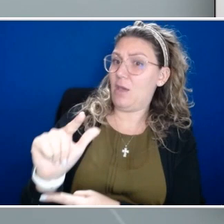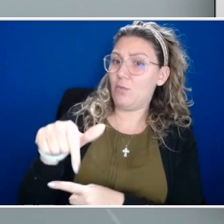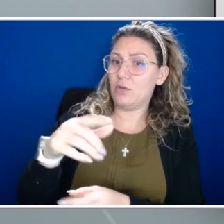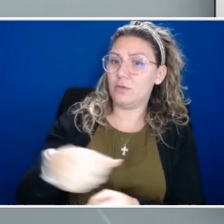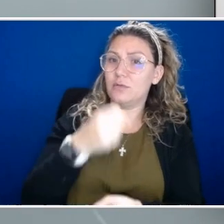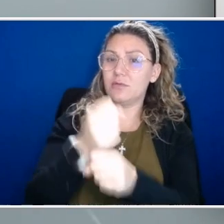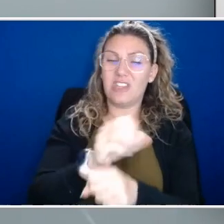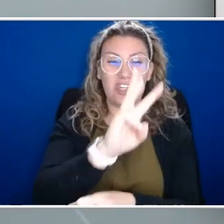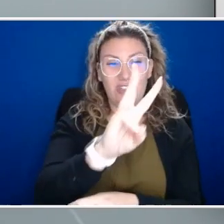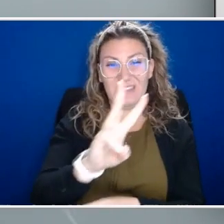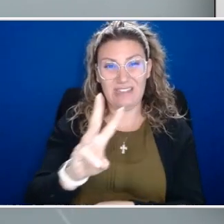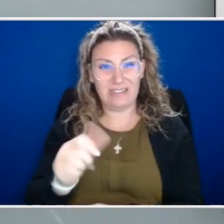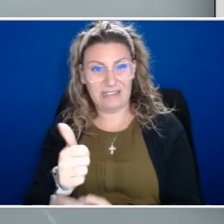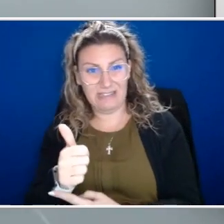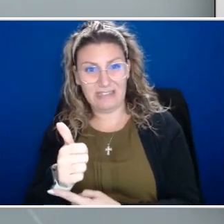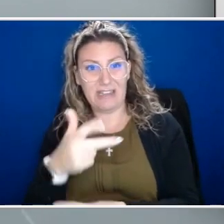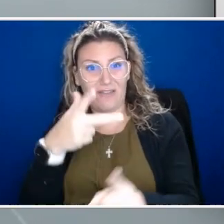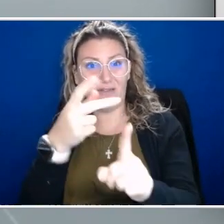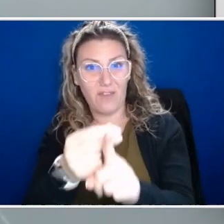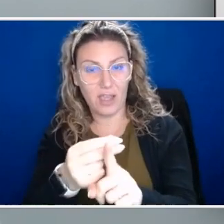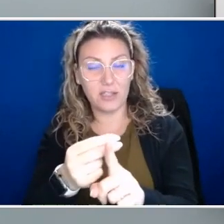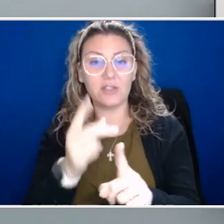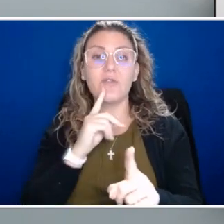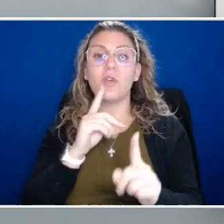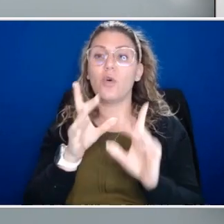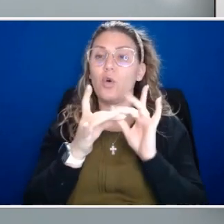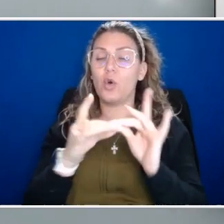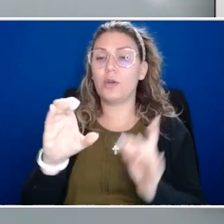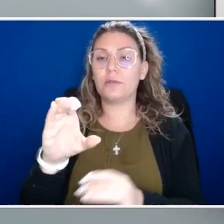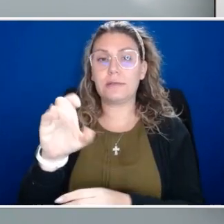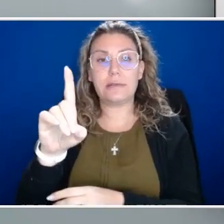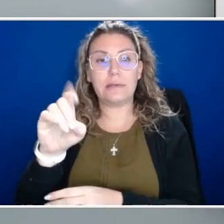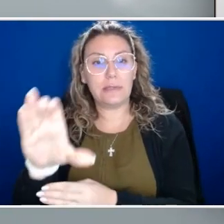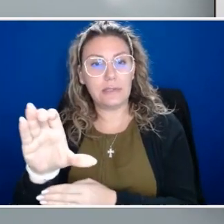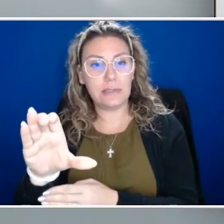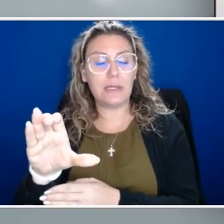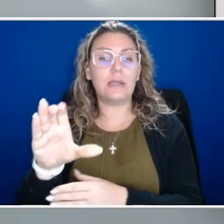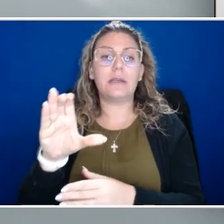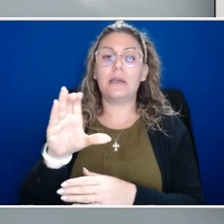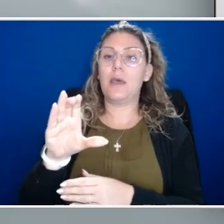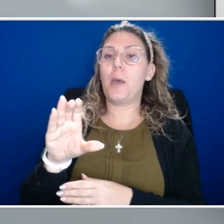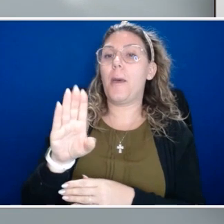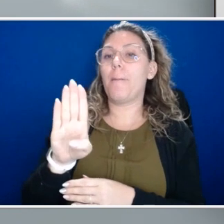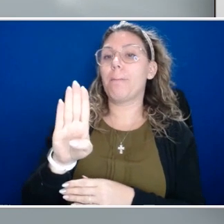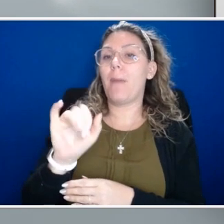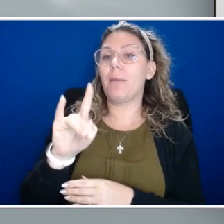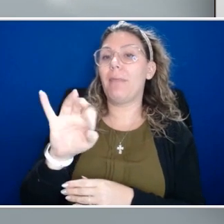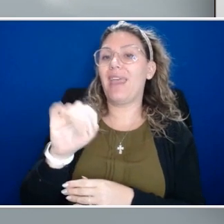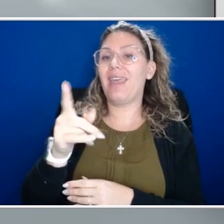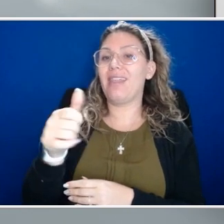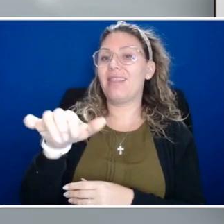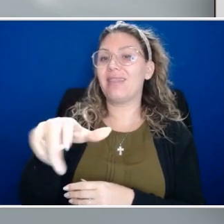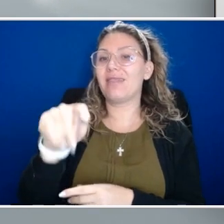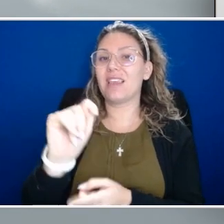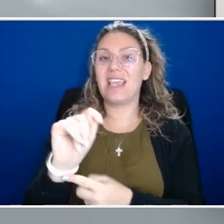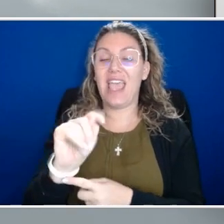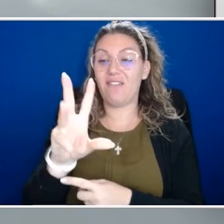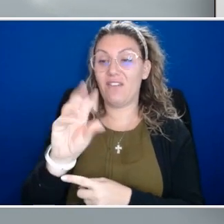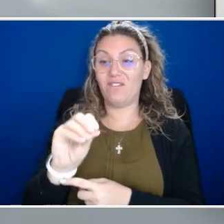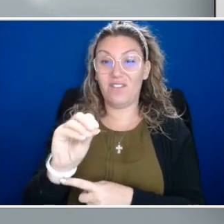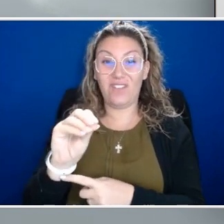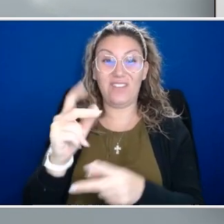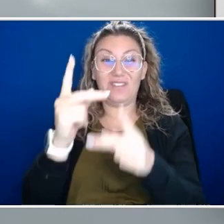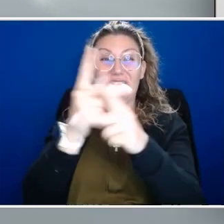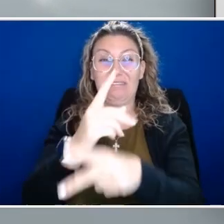boosted. So according to the CDC, people who have had a bivalent booster shot have a 15 times lower risk of death than an